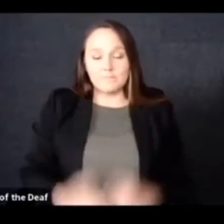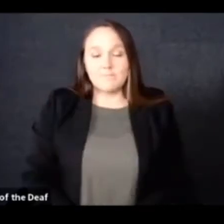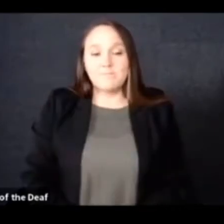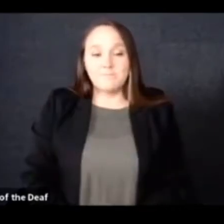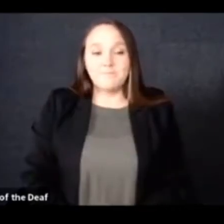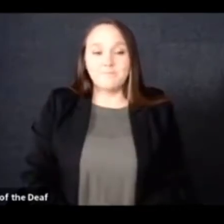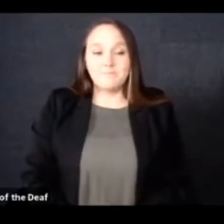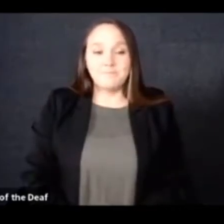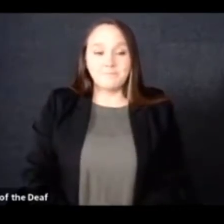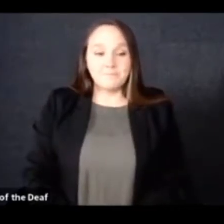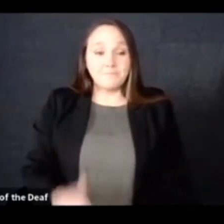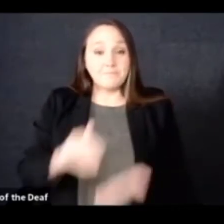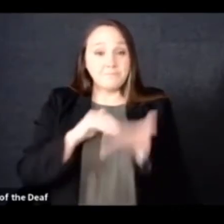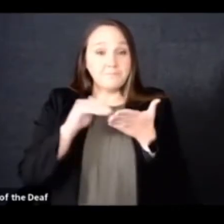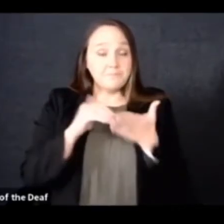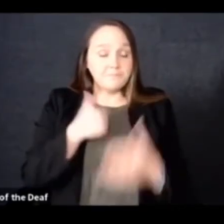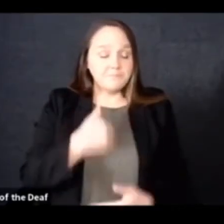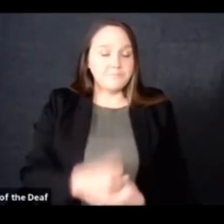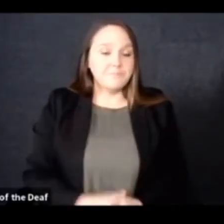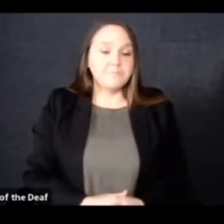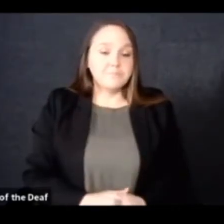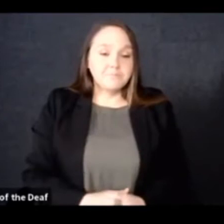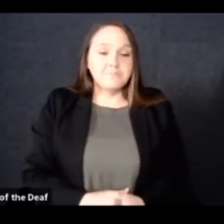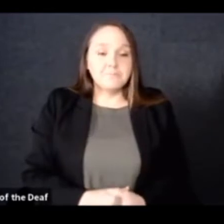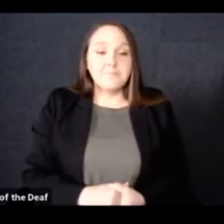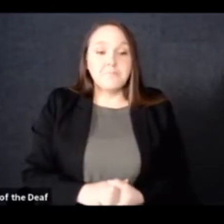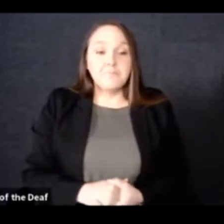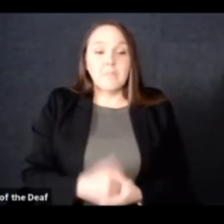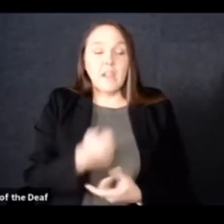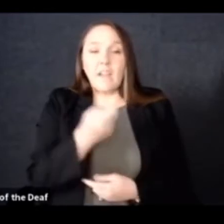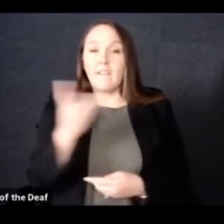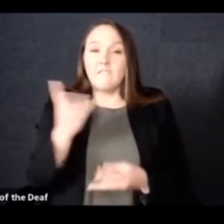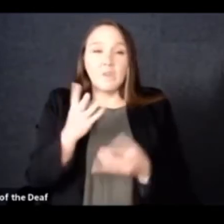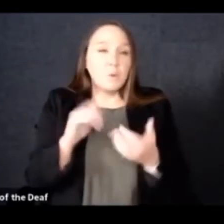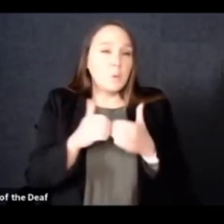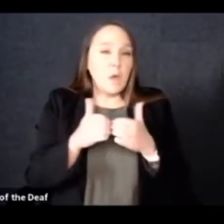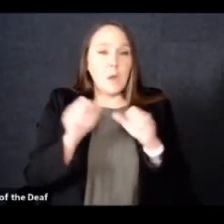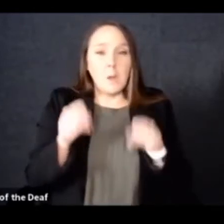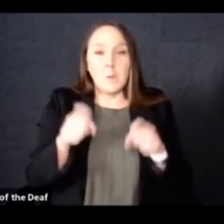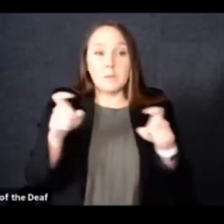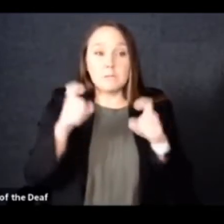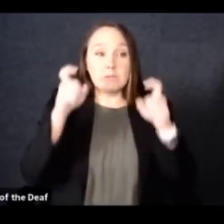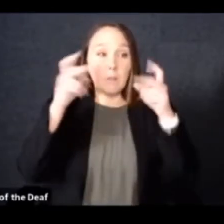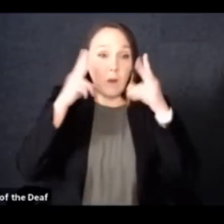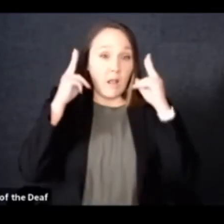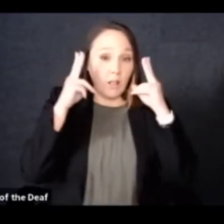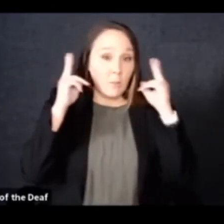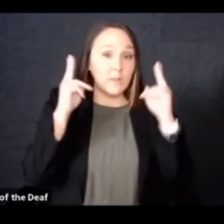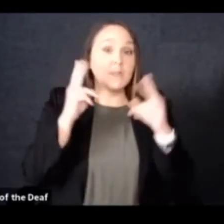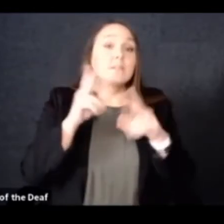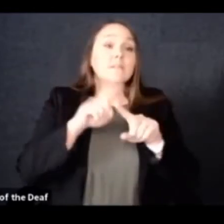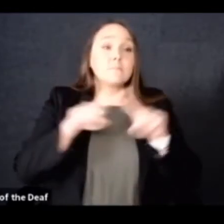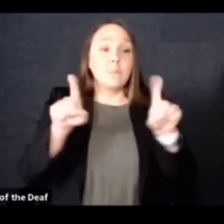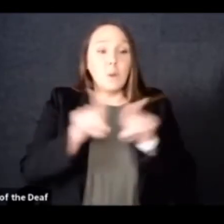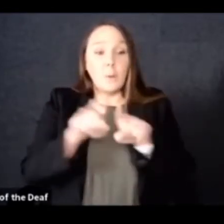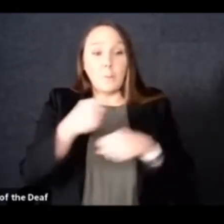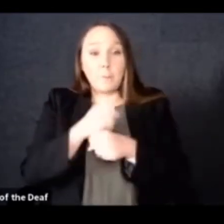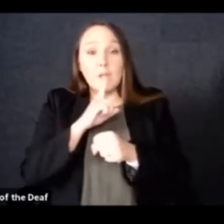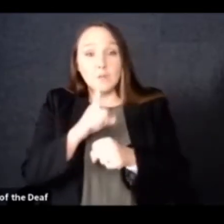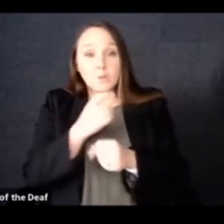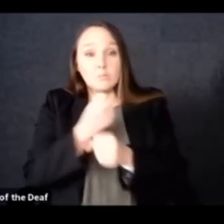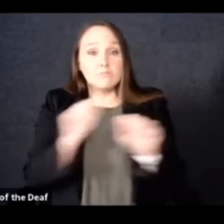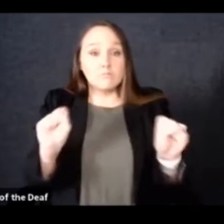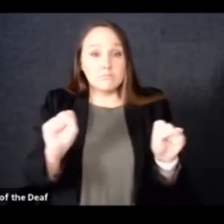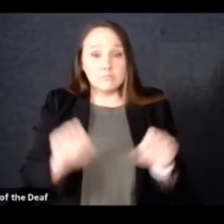sorry. Excuse me. These are just a few ways to celebrate the Halloween season while ensuring you and those around you stay safe.